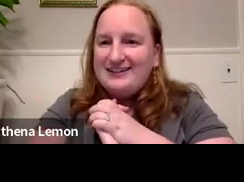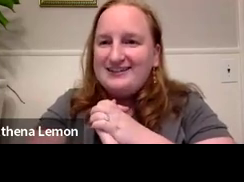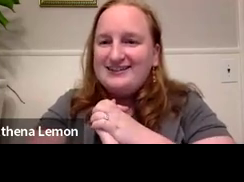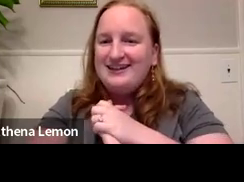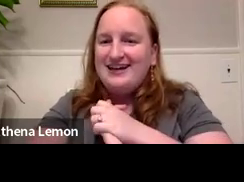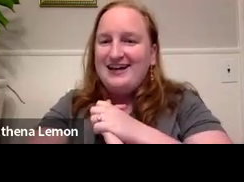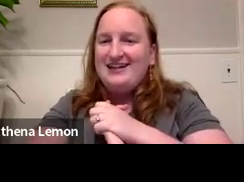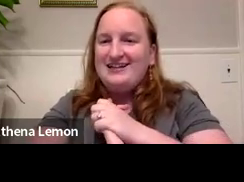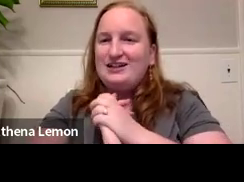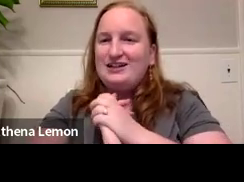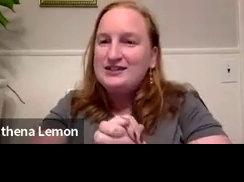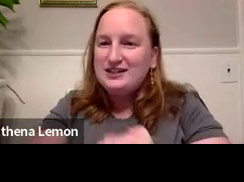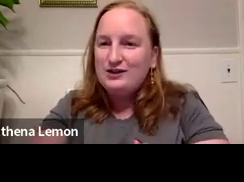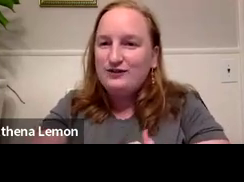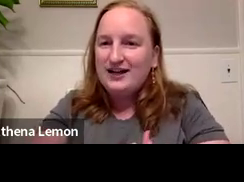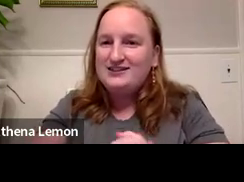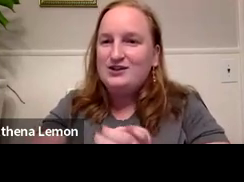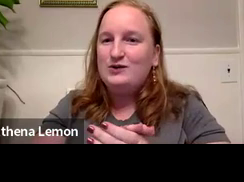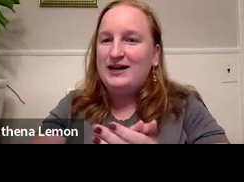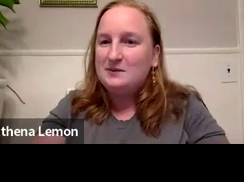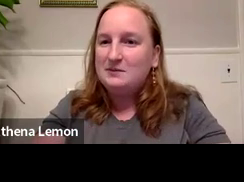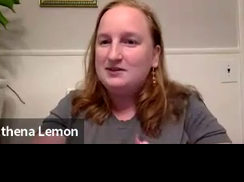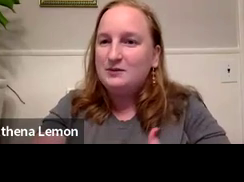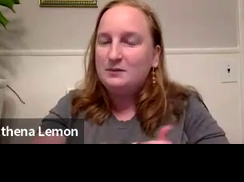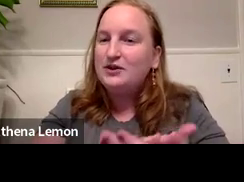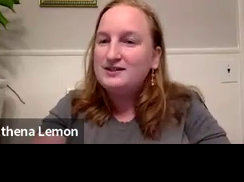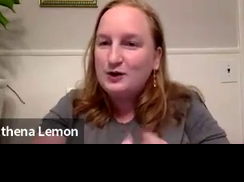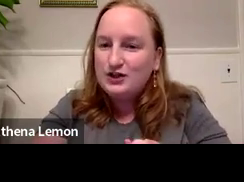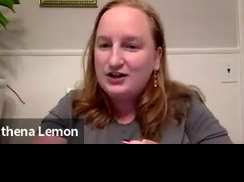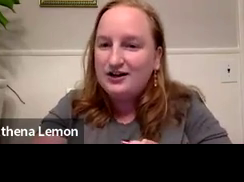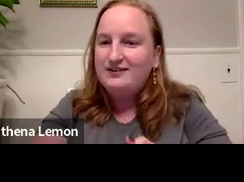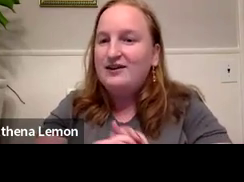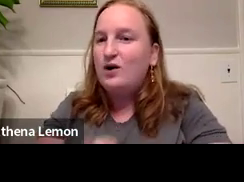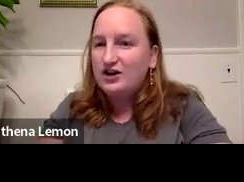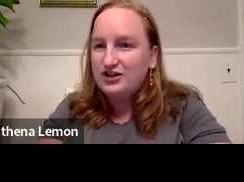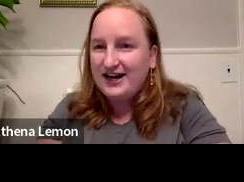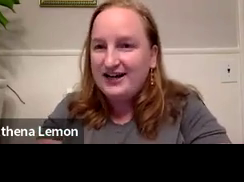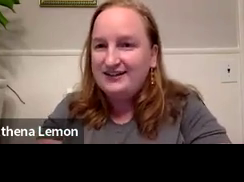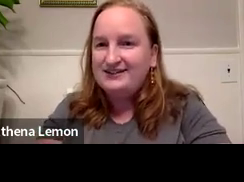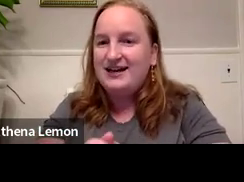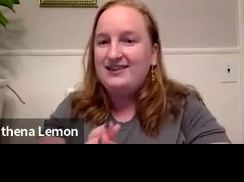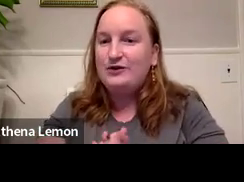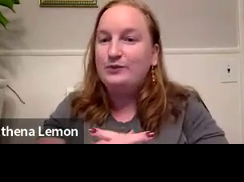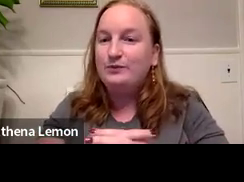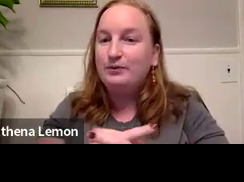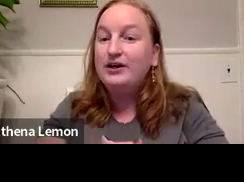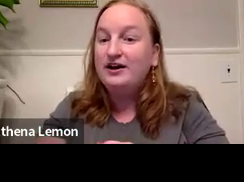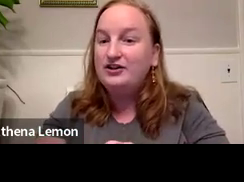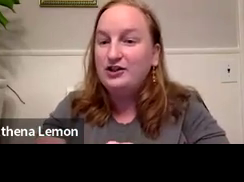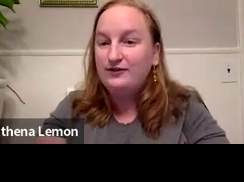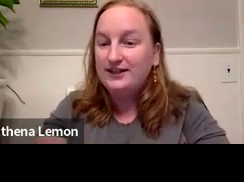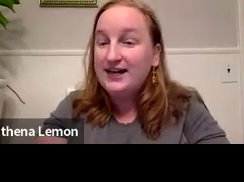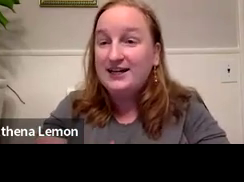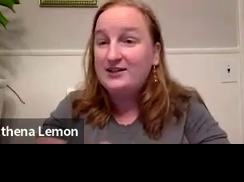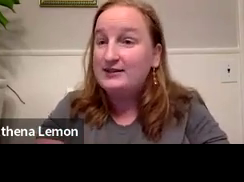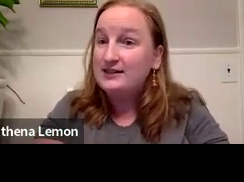your hands, and it glows in the UV light. So you ask people to put this lotion on, they wash their hands, and then you put it